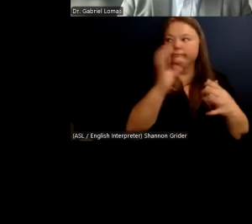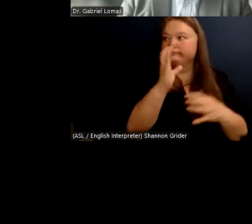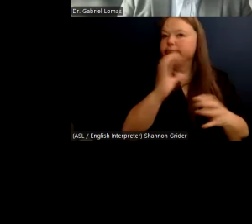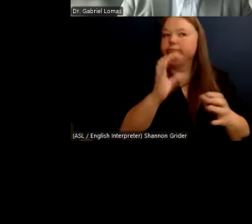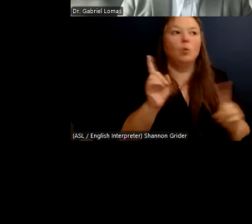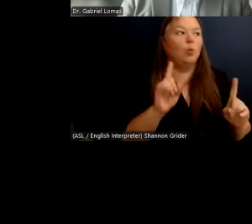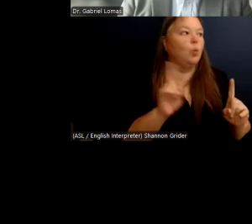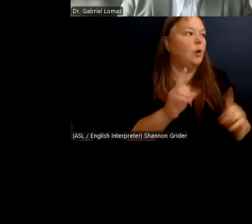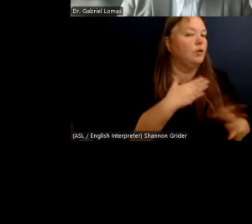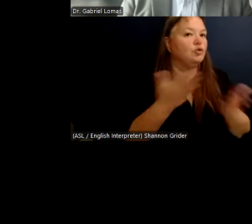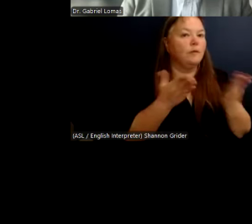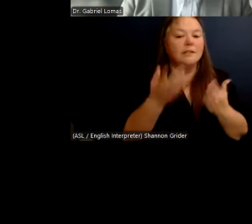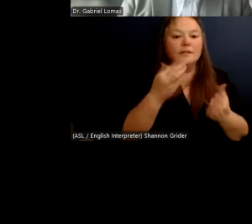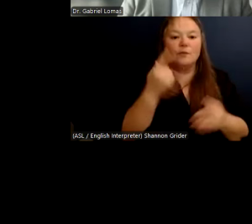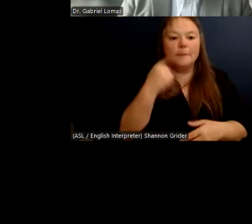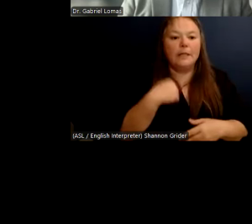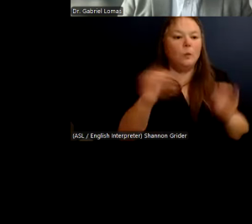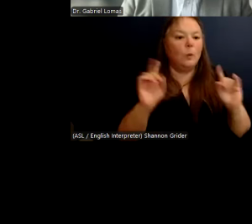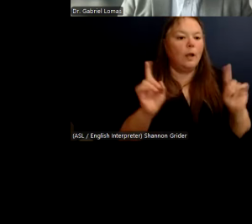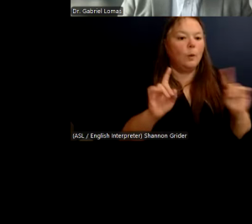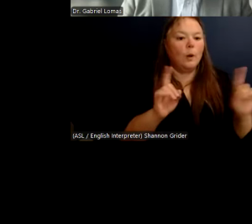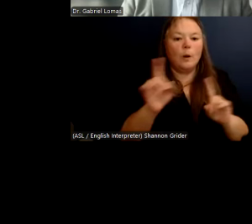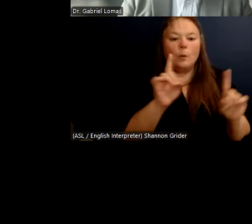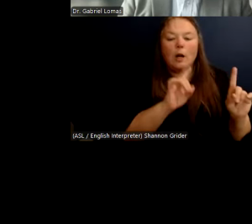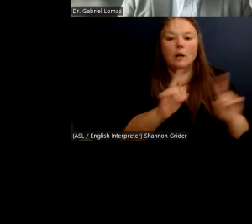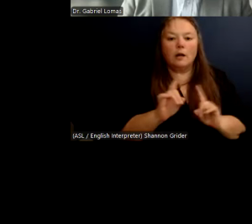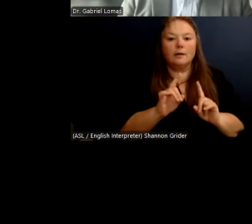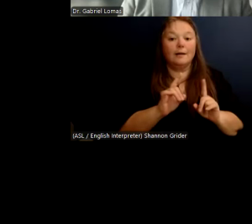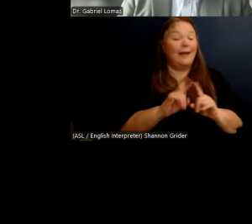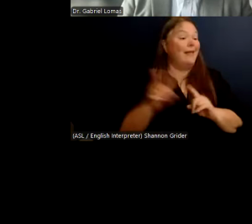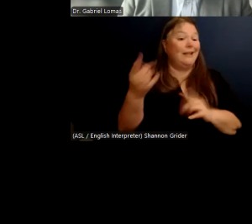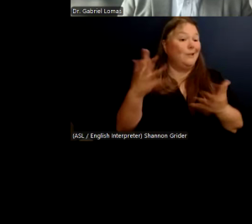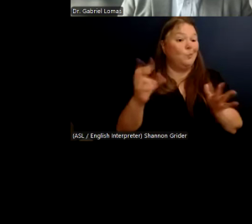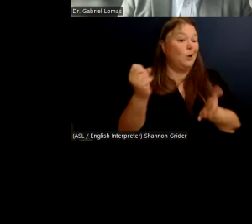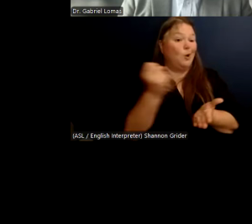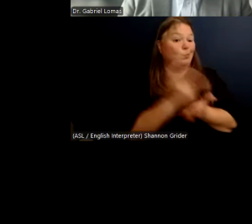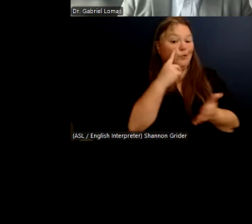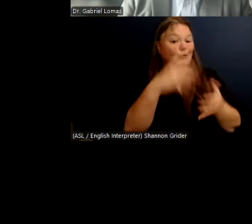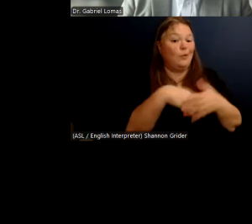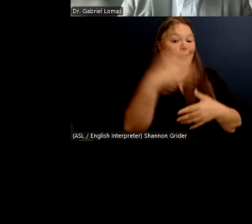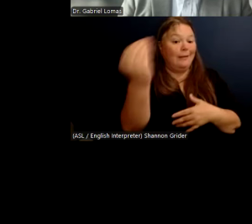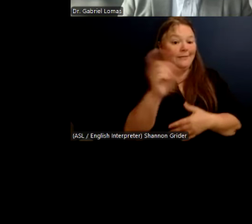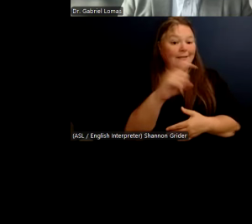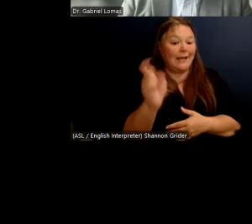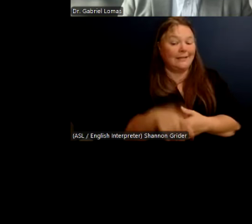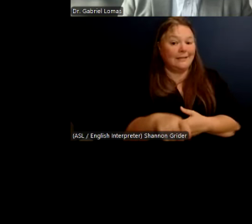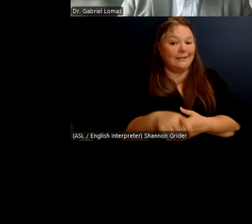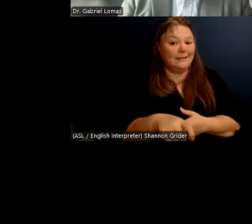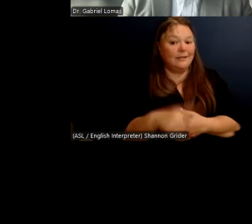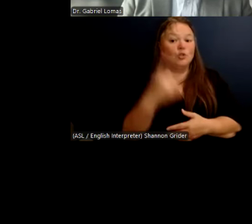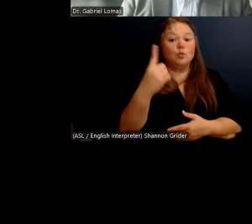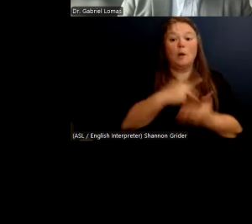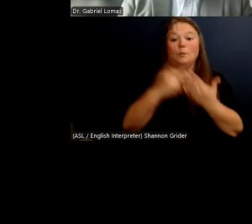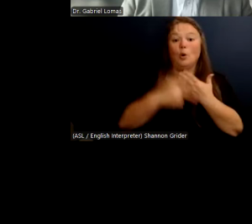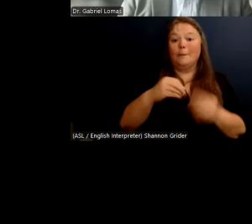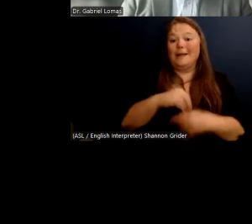in Texas. There were none, and they did not want to give him approval to leave state. There is a program in Atlanta, and by